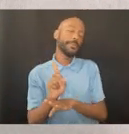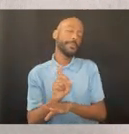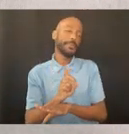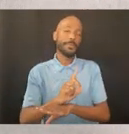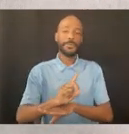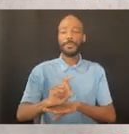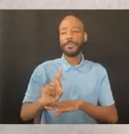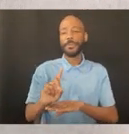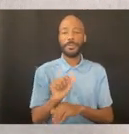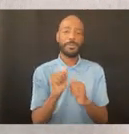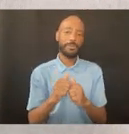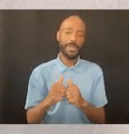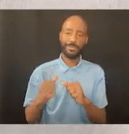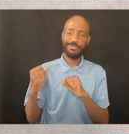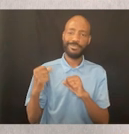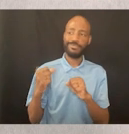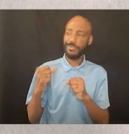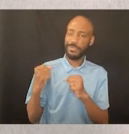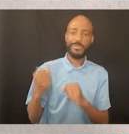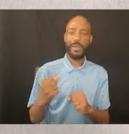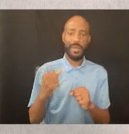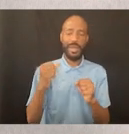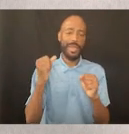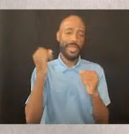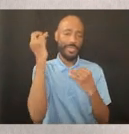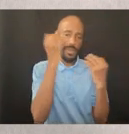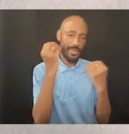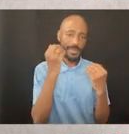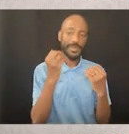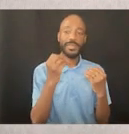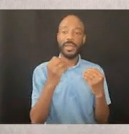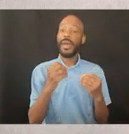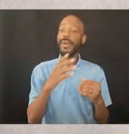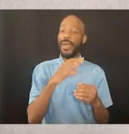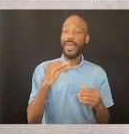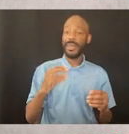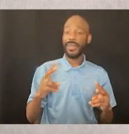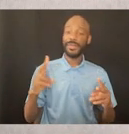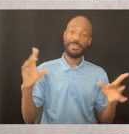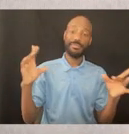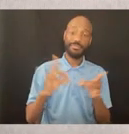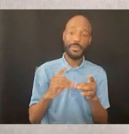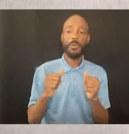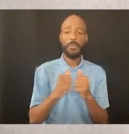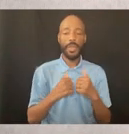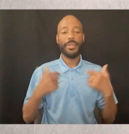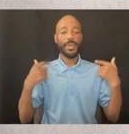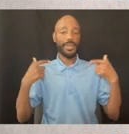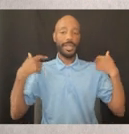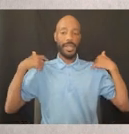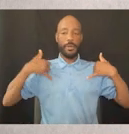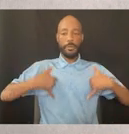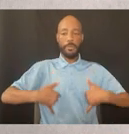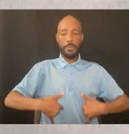sometimes enhanced with a long black coat, cloak, reminiscent of priestly or judicial garments. The fez may also